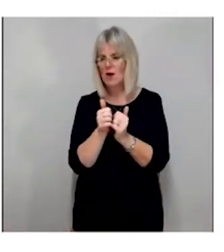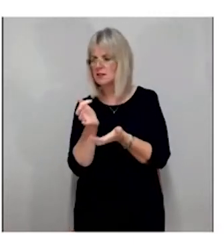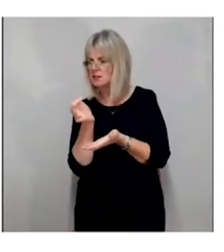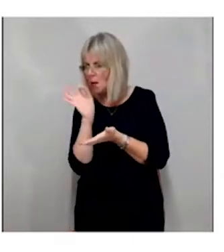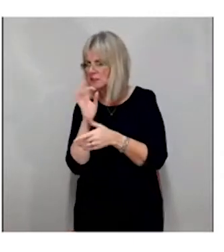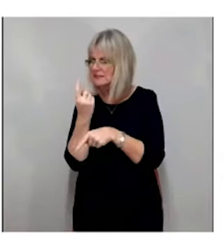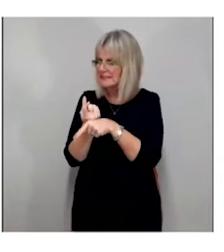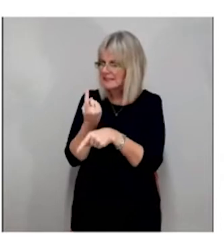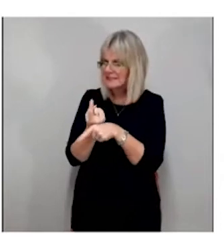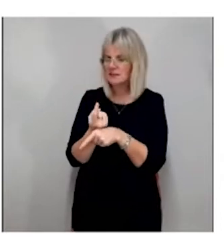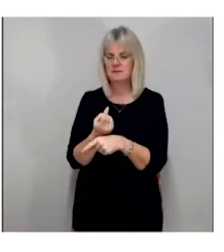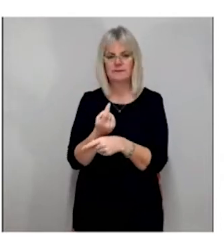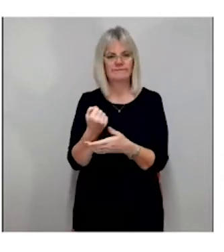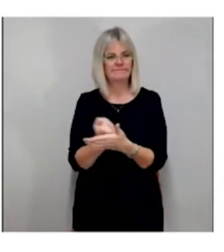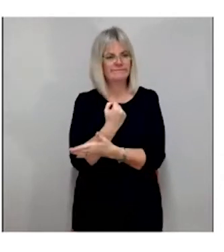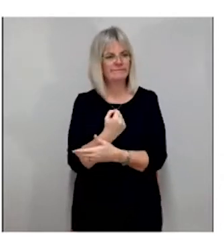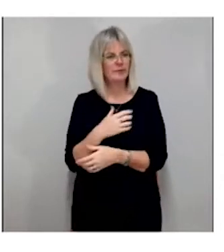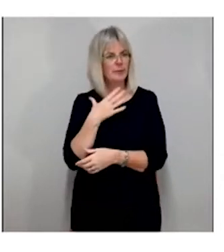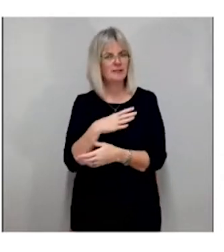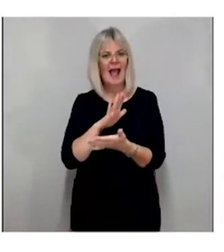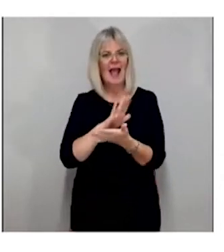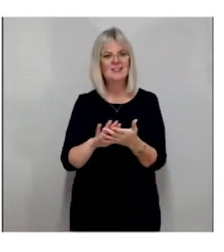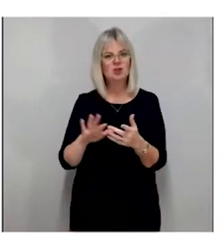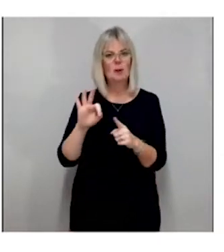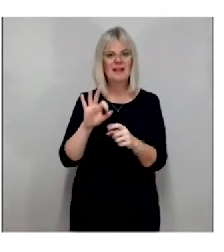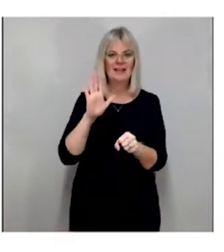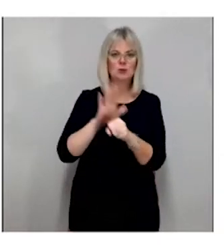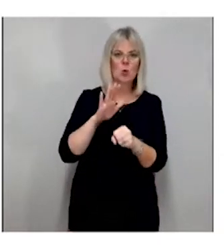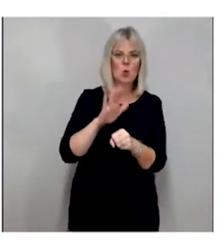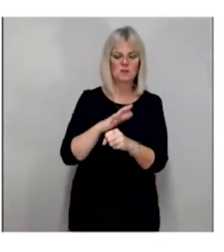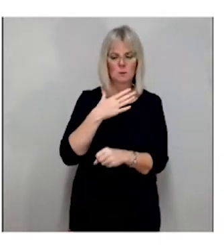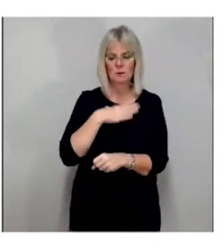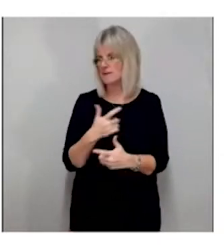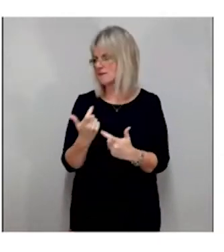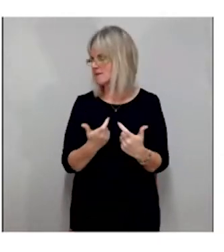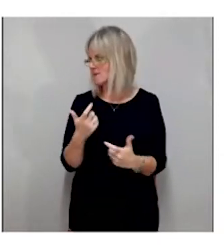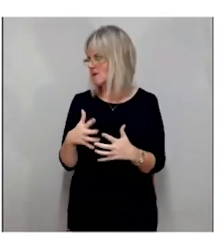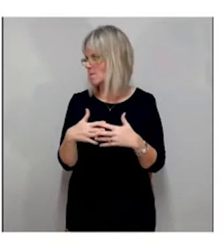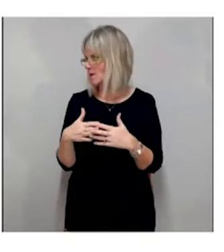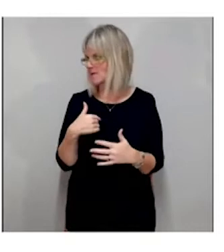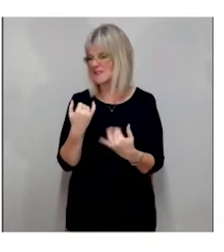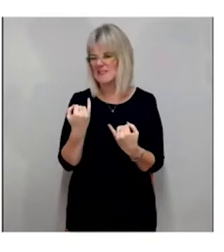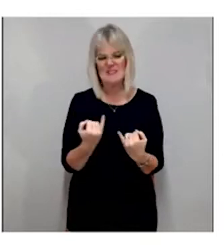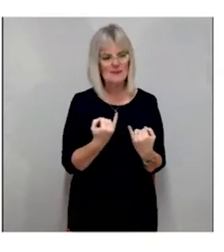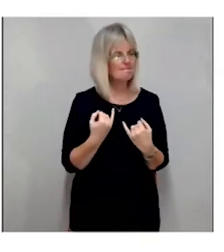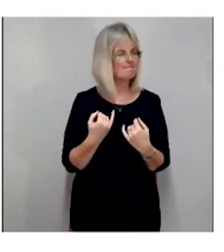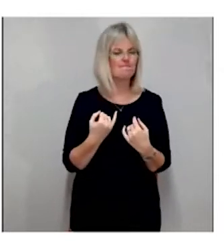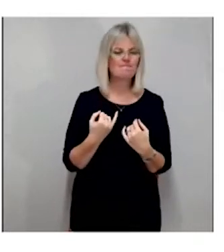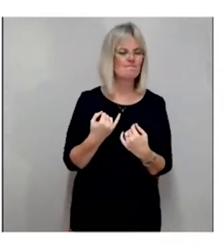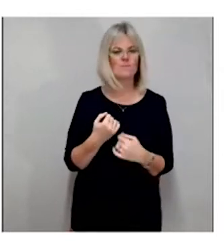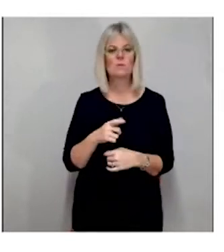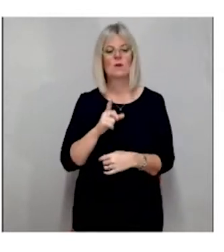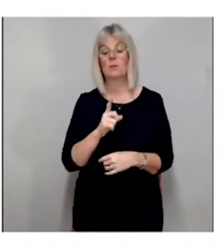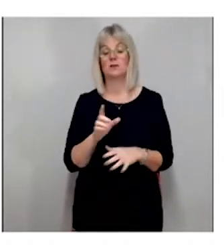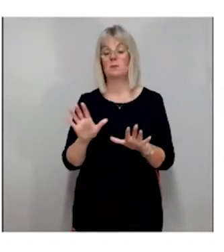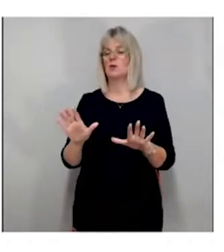get my hands on some HP sauce here in the US, but I am blown away by the appetite and the scale that we are